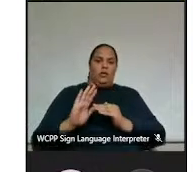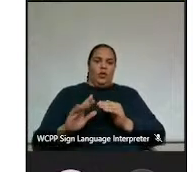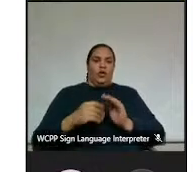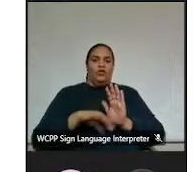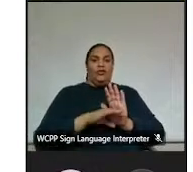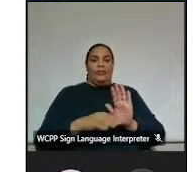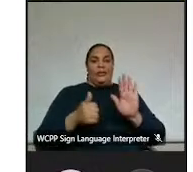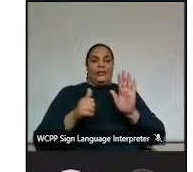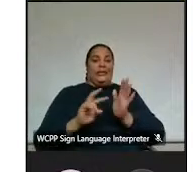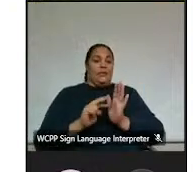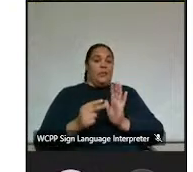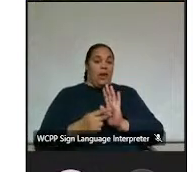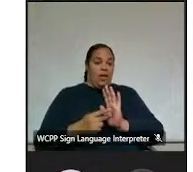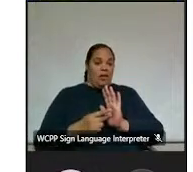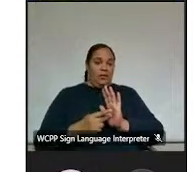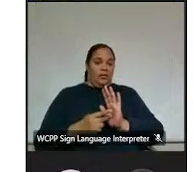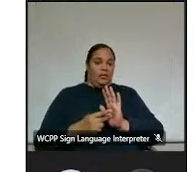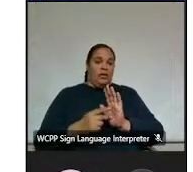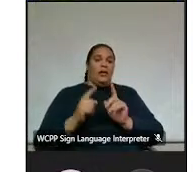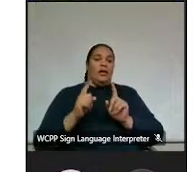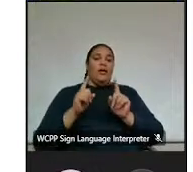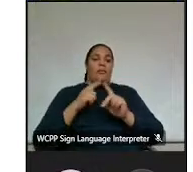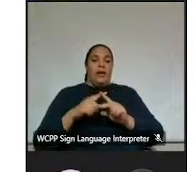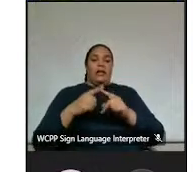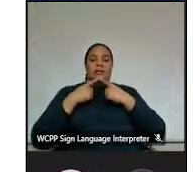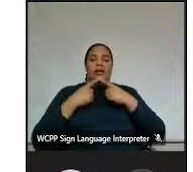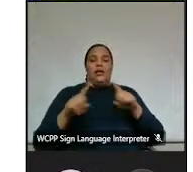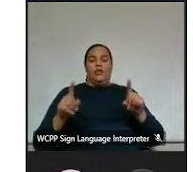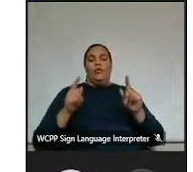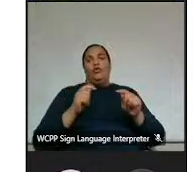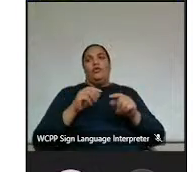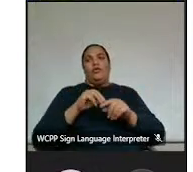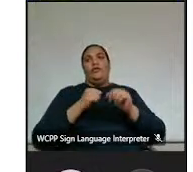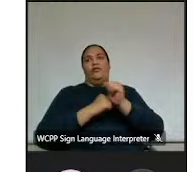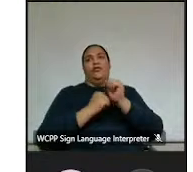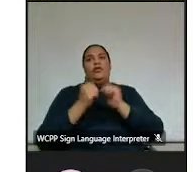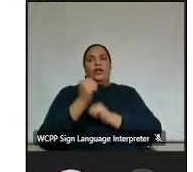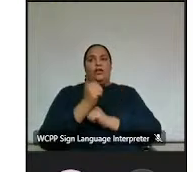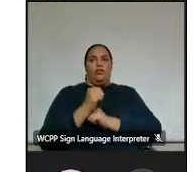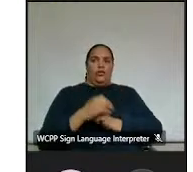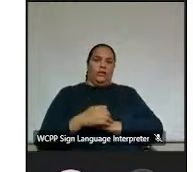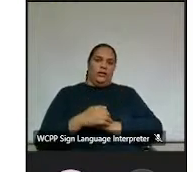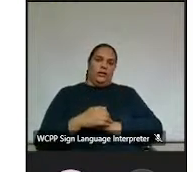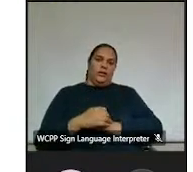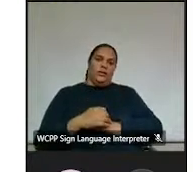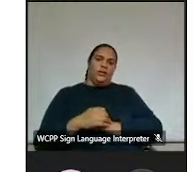Chapter six, planning and the declaration of transport infrastructure.